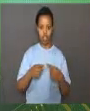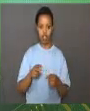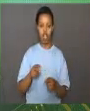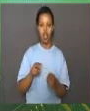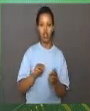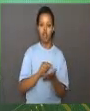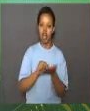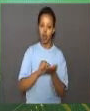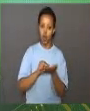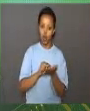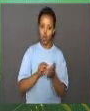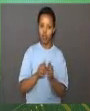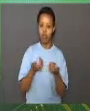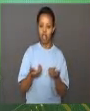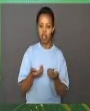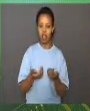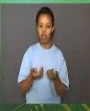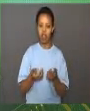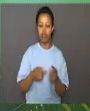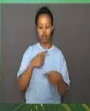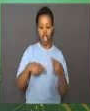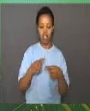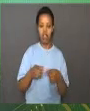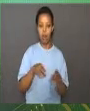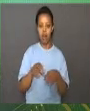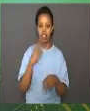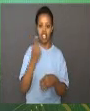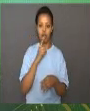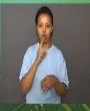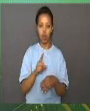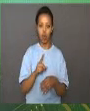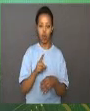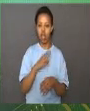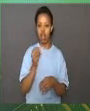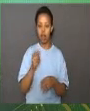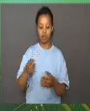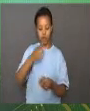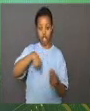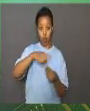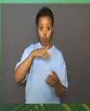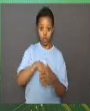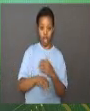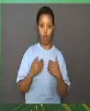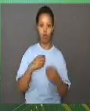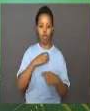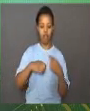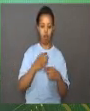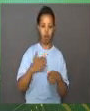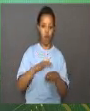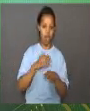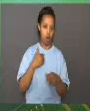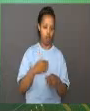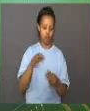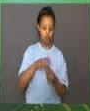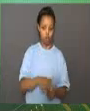nutrients and how they are involved in different cycles within the environment.